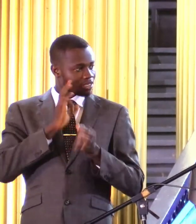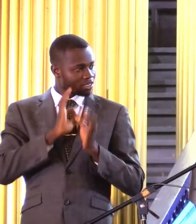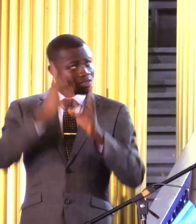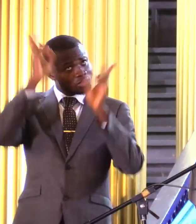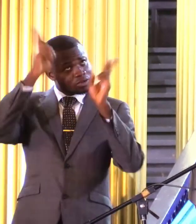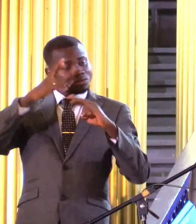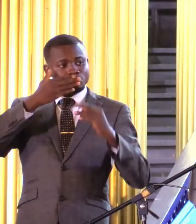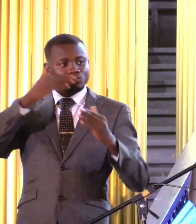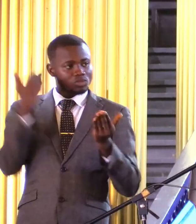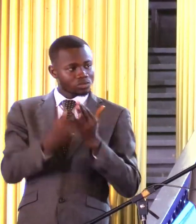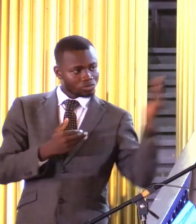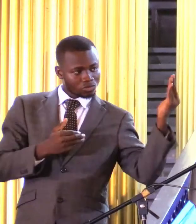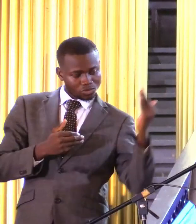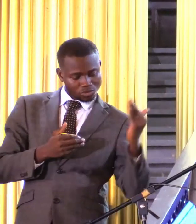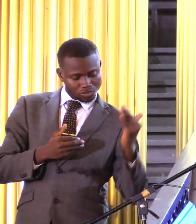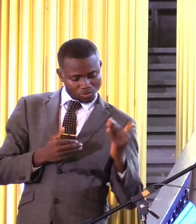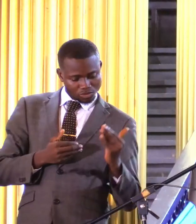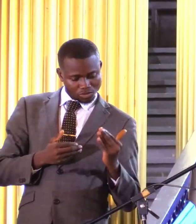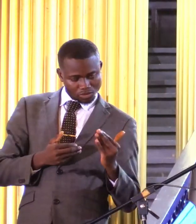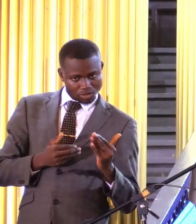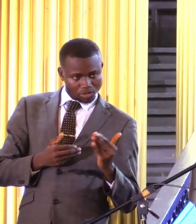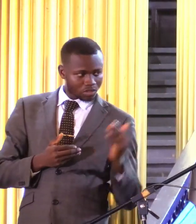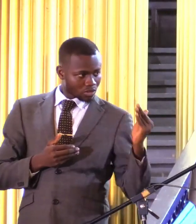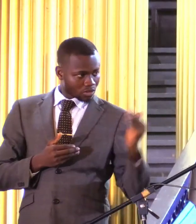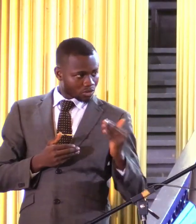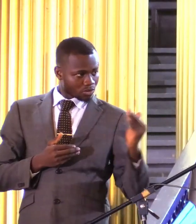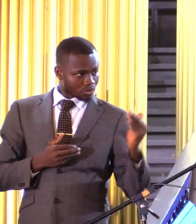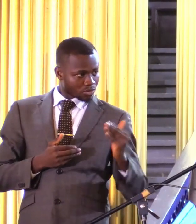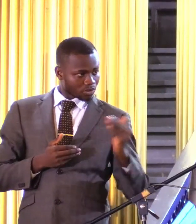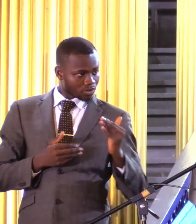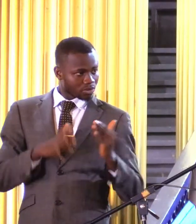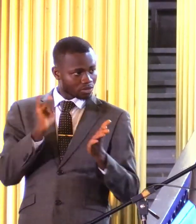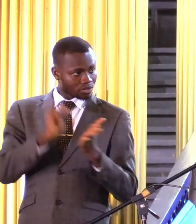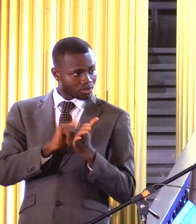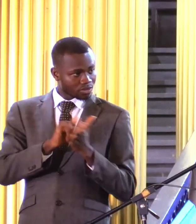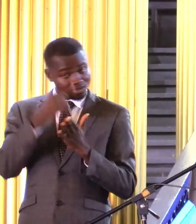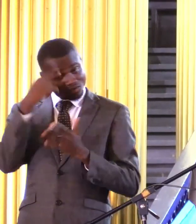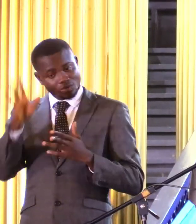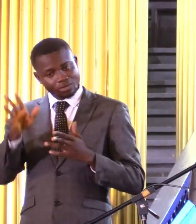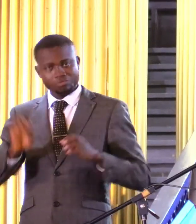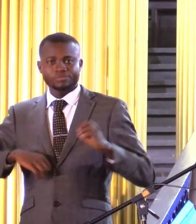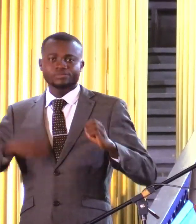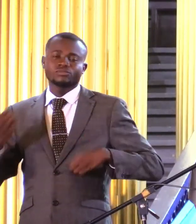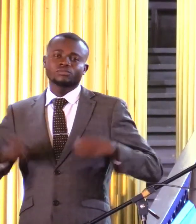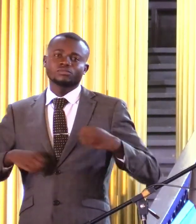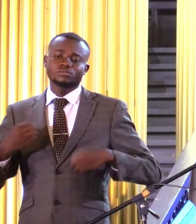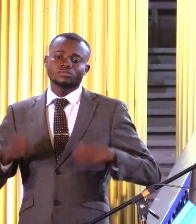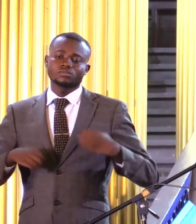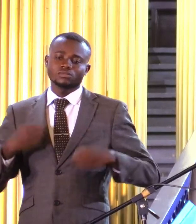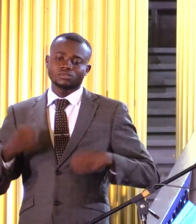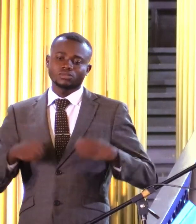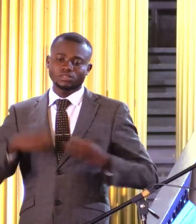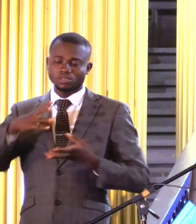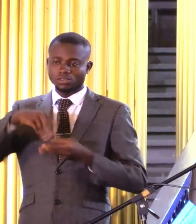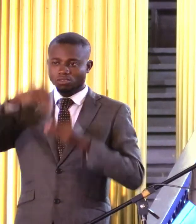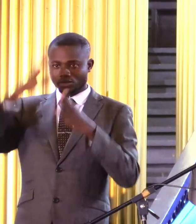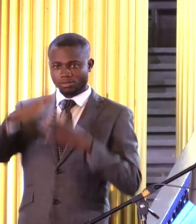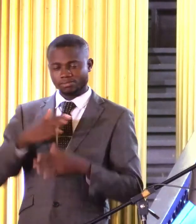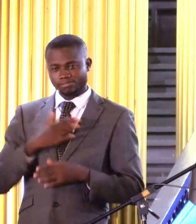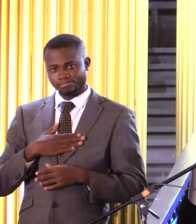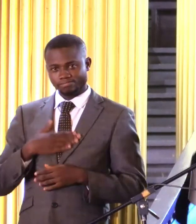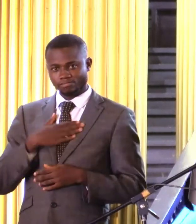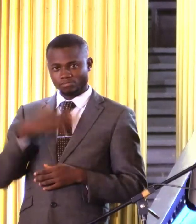us, we will move into the little courtyard on that side for refreshments. And then our students, please take